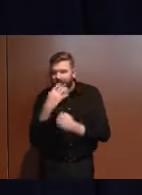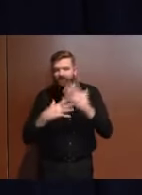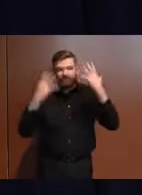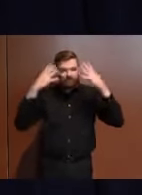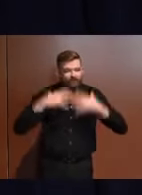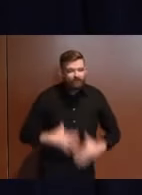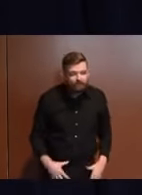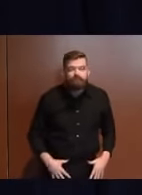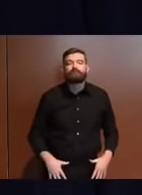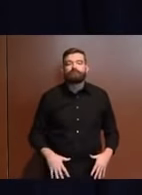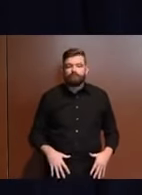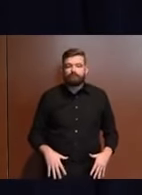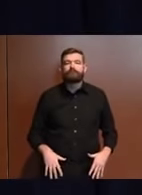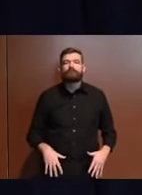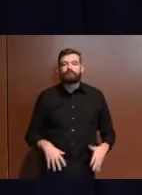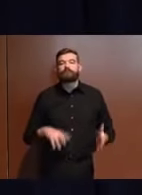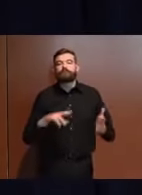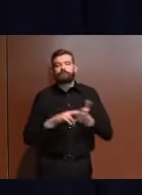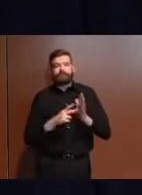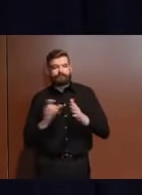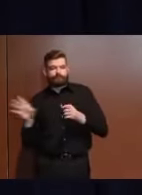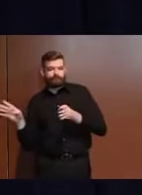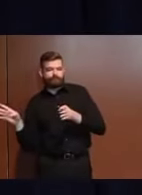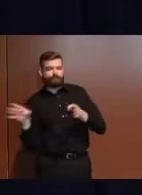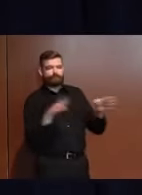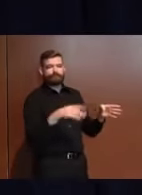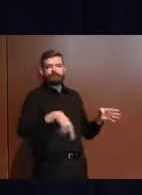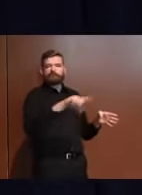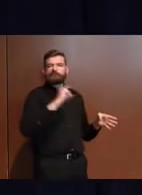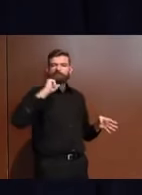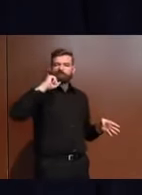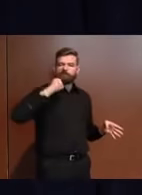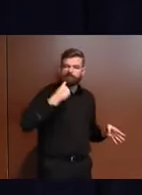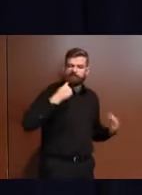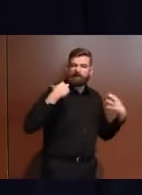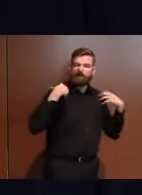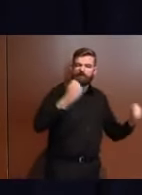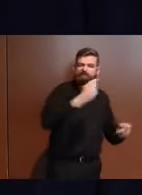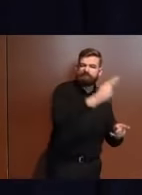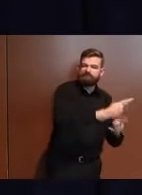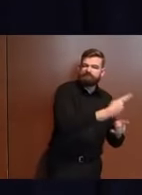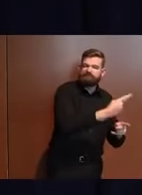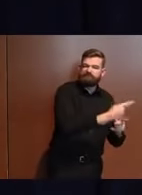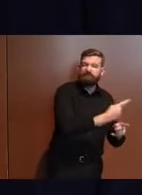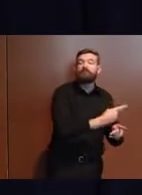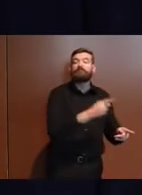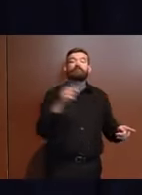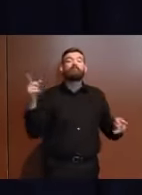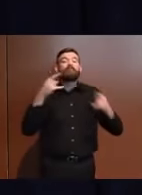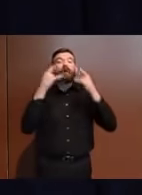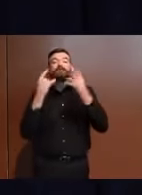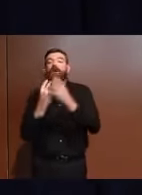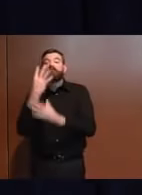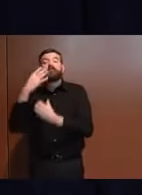in healthcare to strategically preserve supplies and equipment for emergency purposes only.